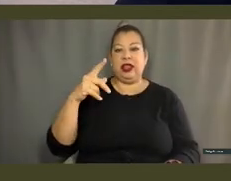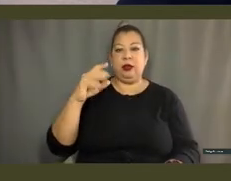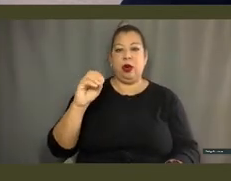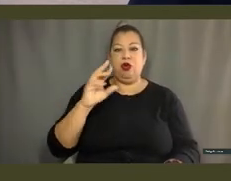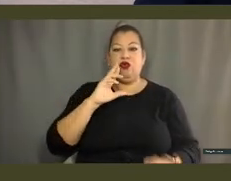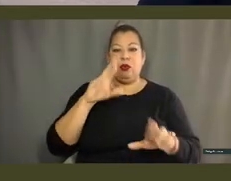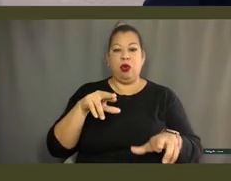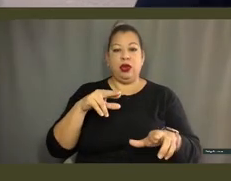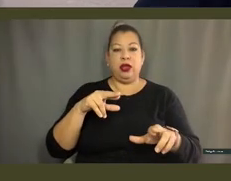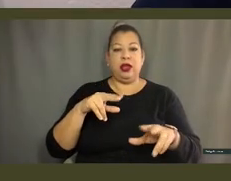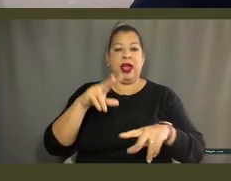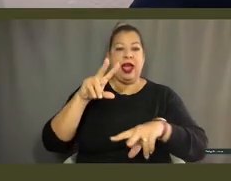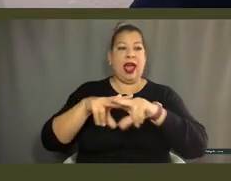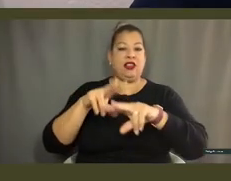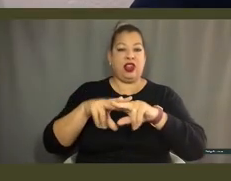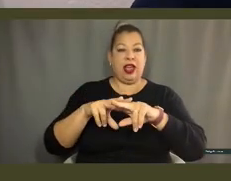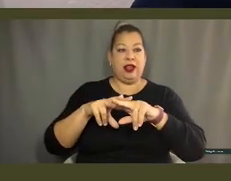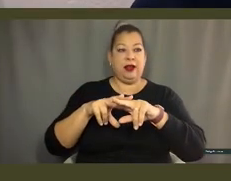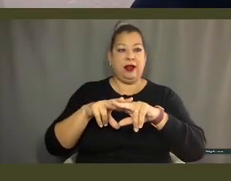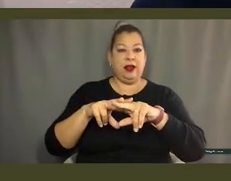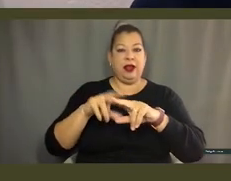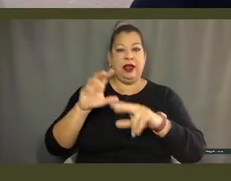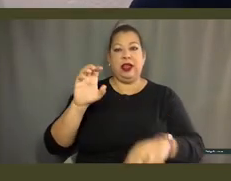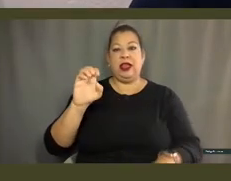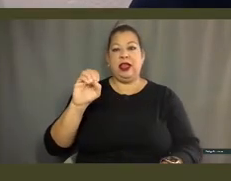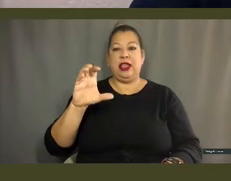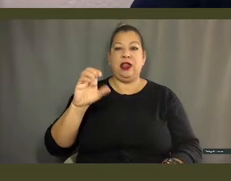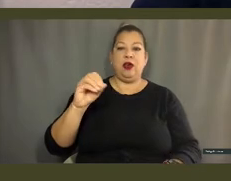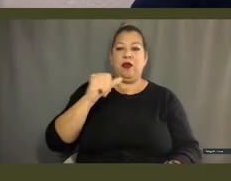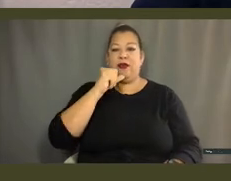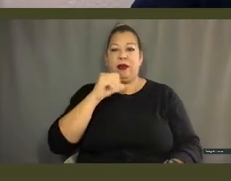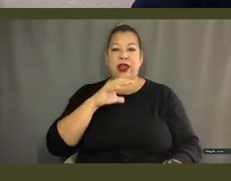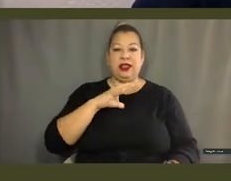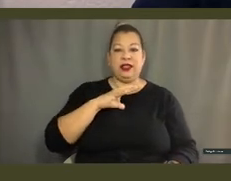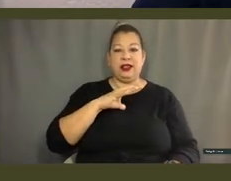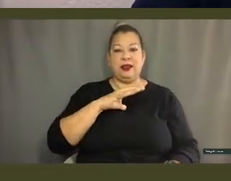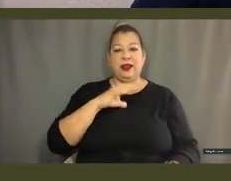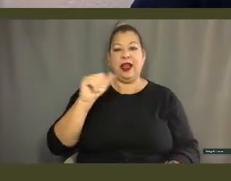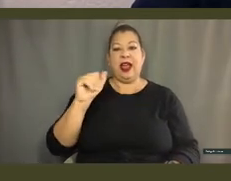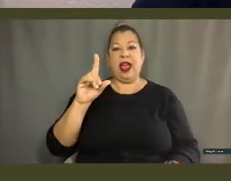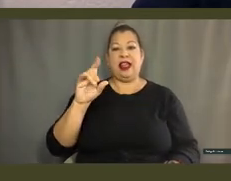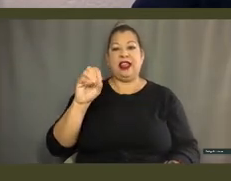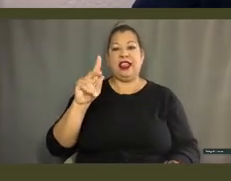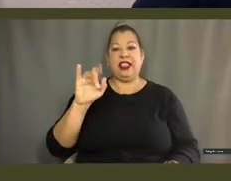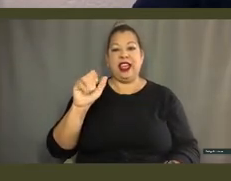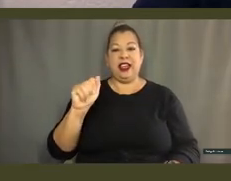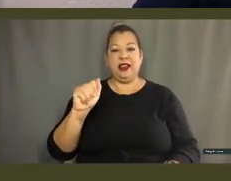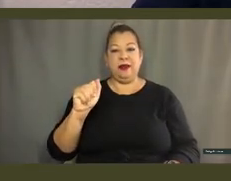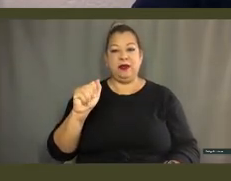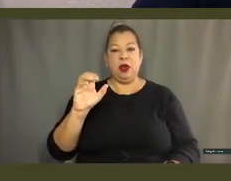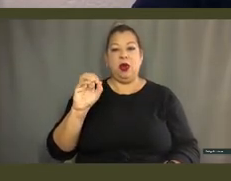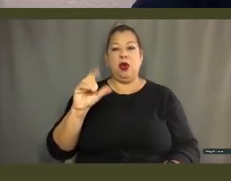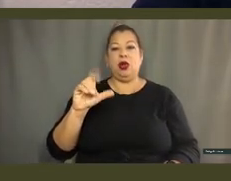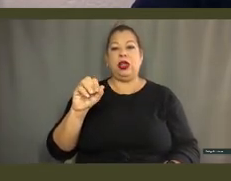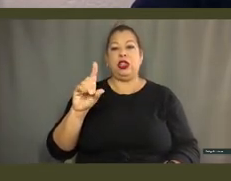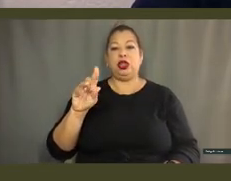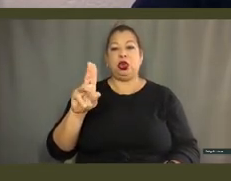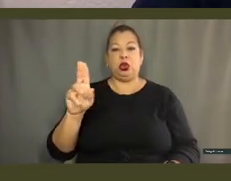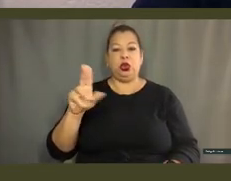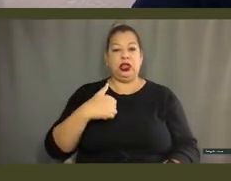social media handle The Eco Feminist. Adenike Olodosu is a young woman from